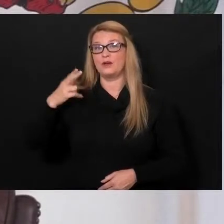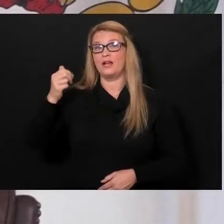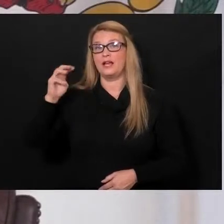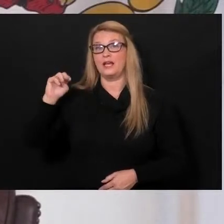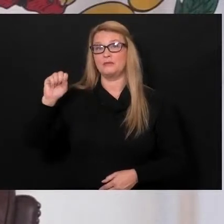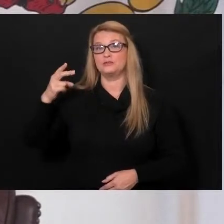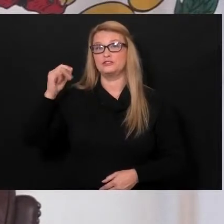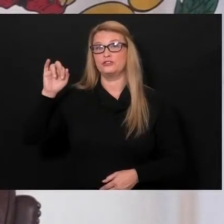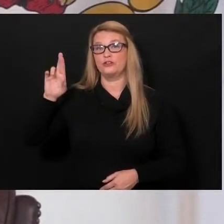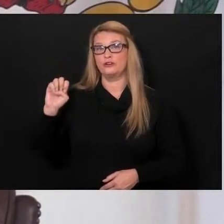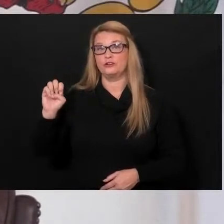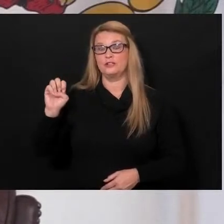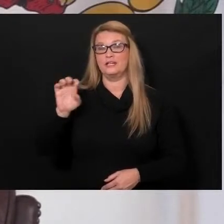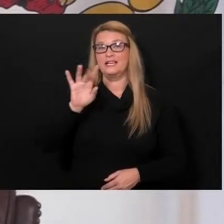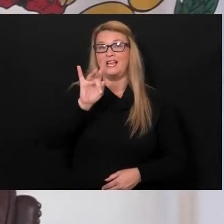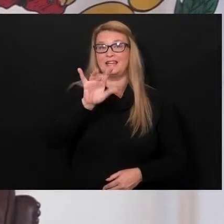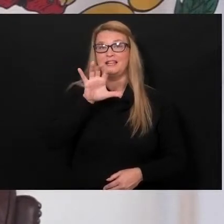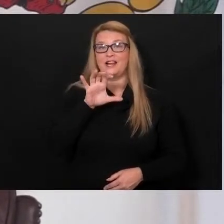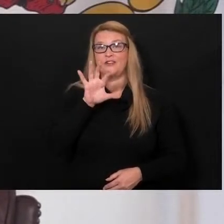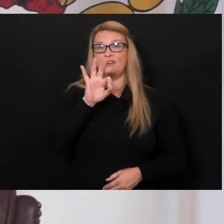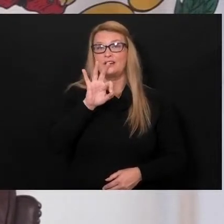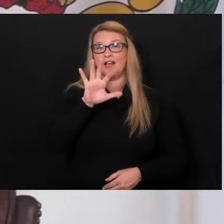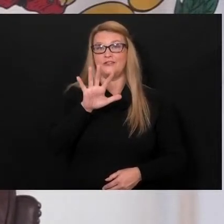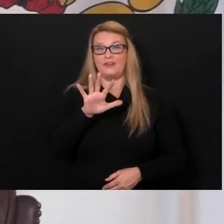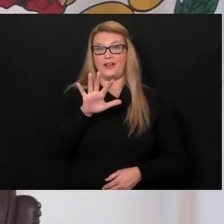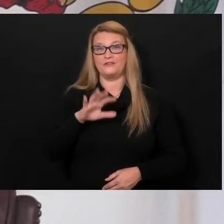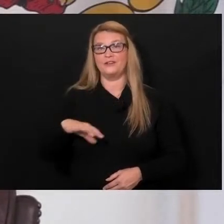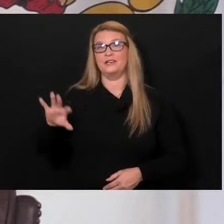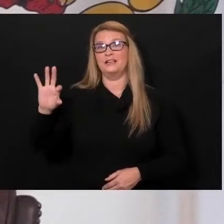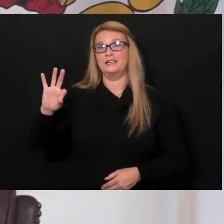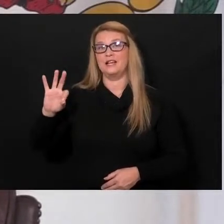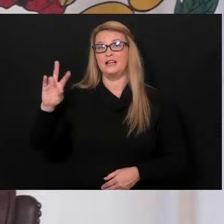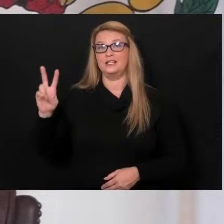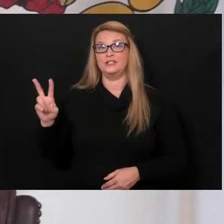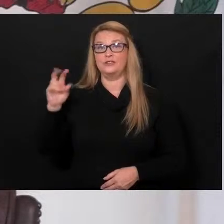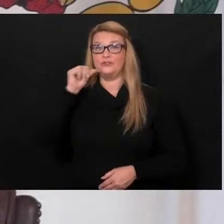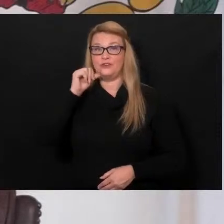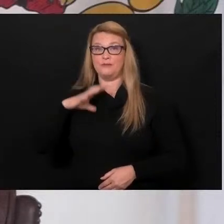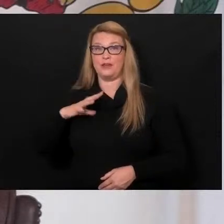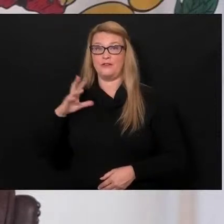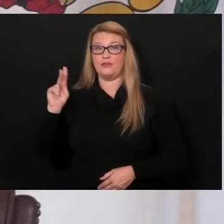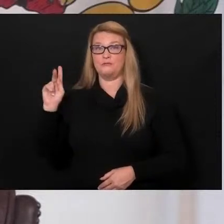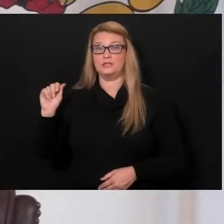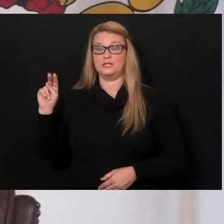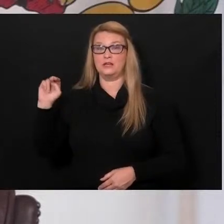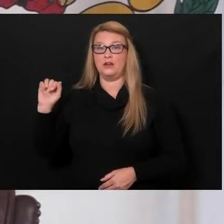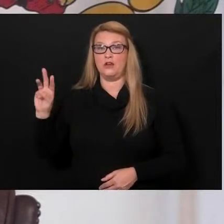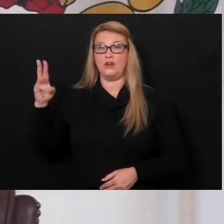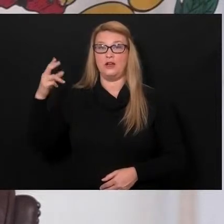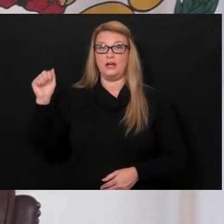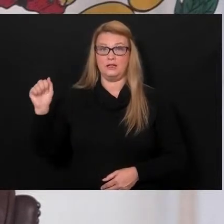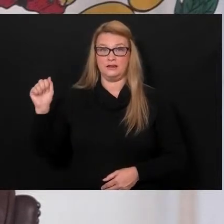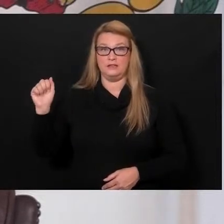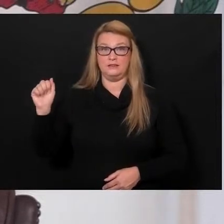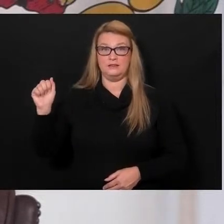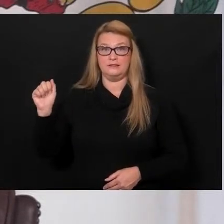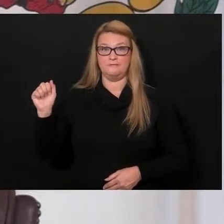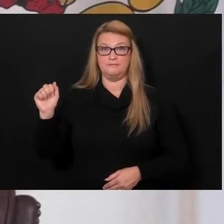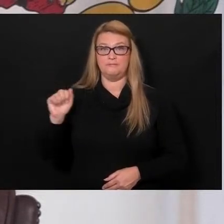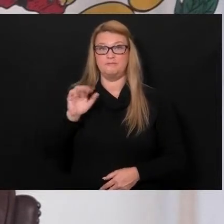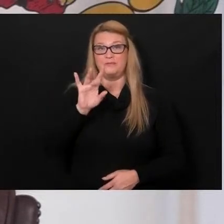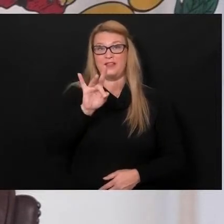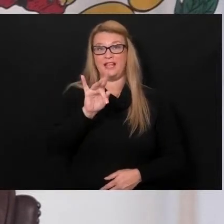Hampshire County. Our 1,895th death is a 92-year-old female from Kanawha County.